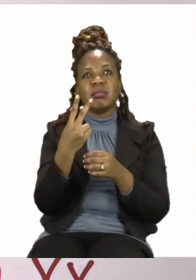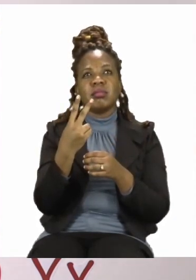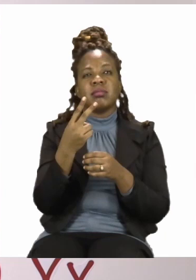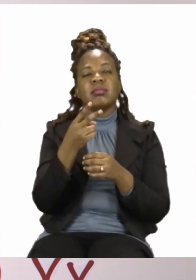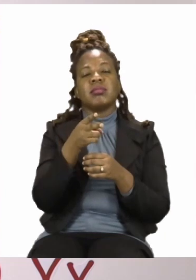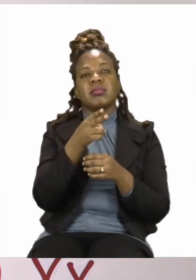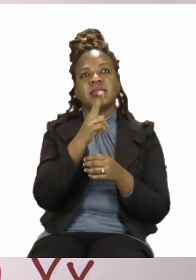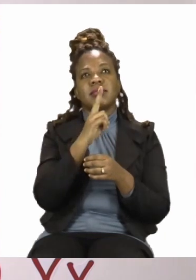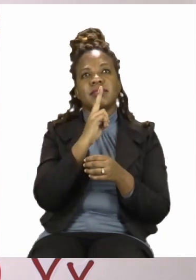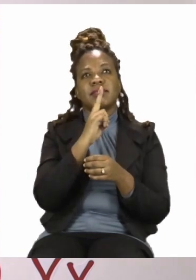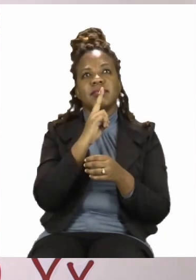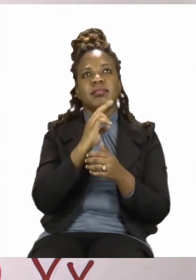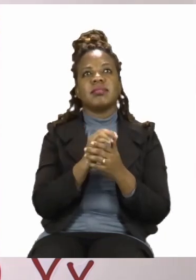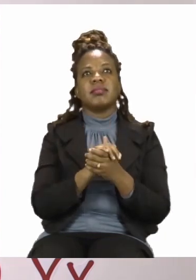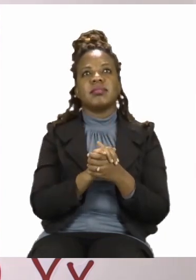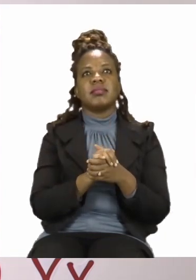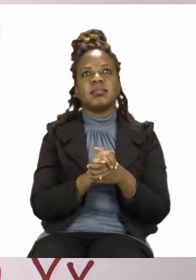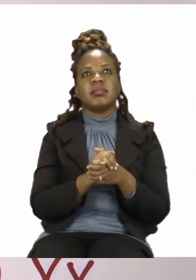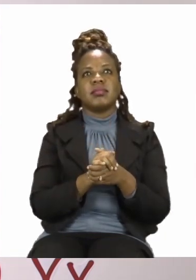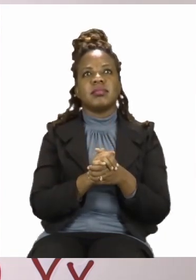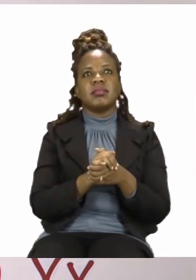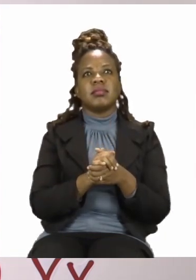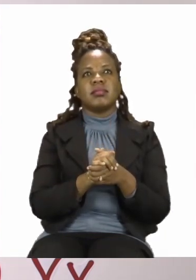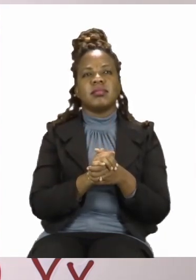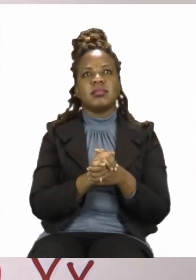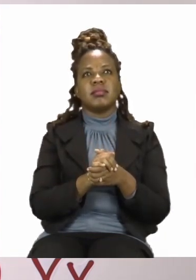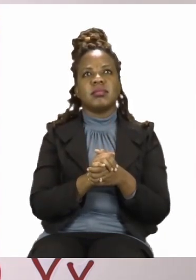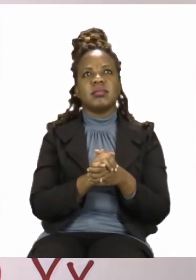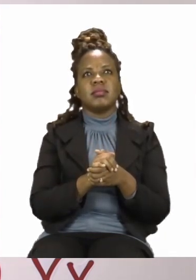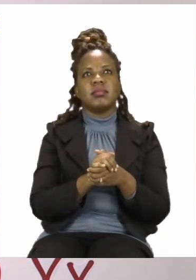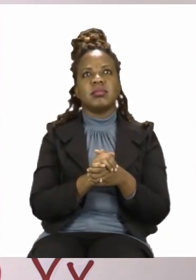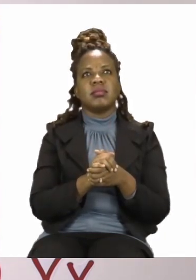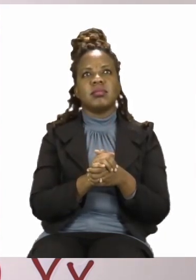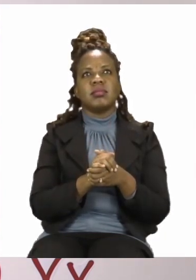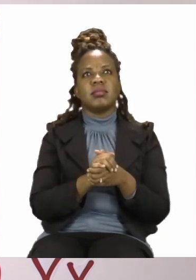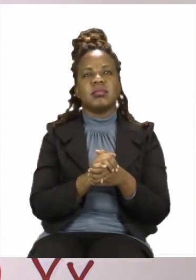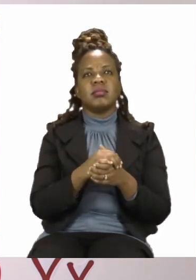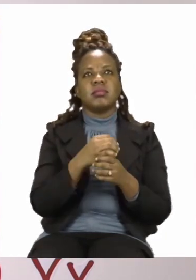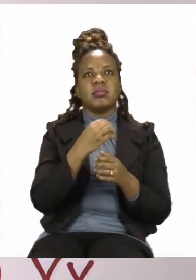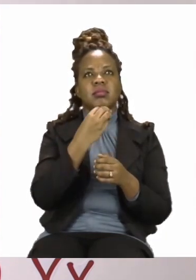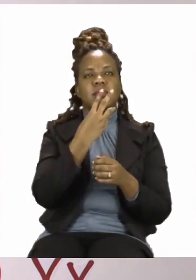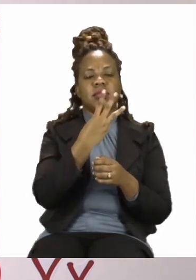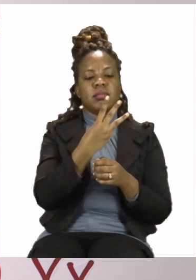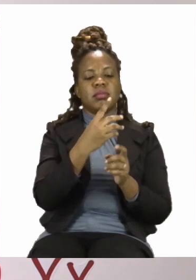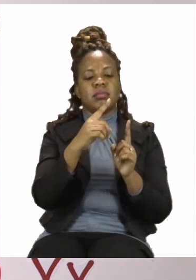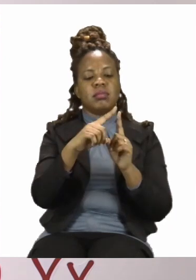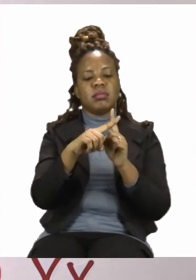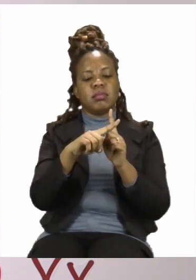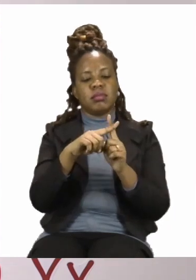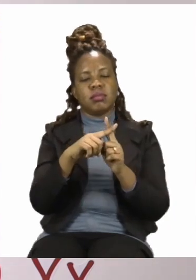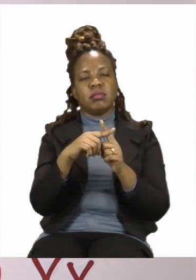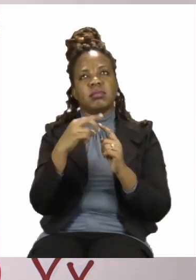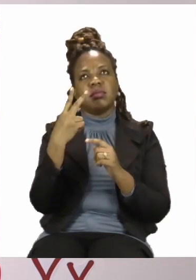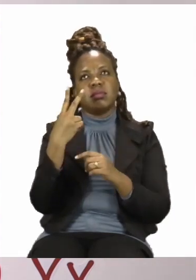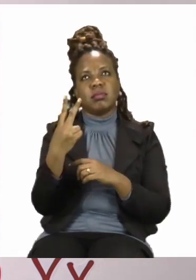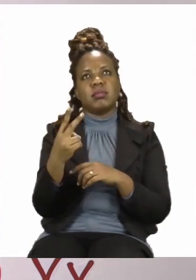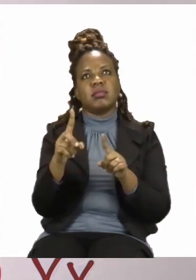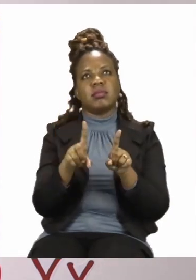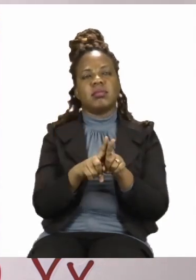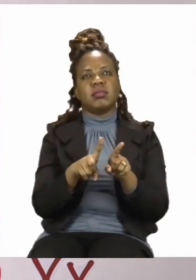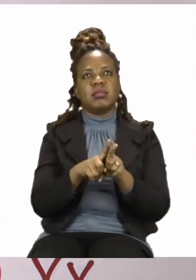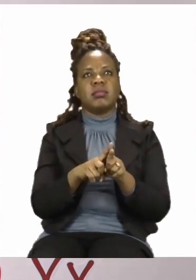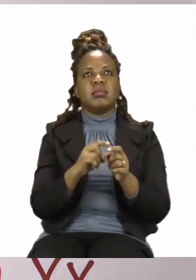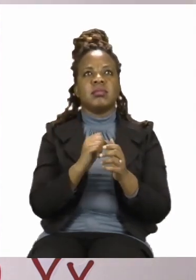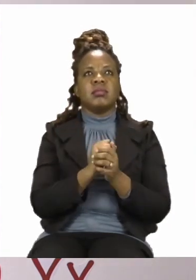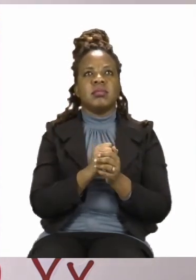equals. Now this can also be said to be 3 times 2. The